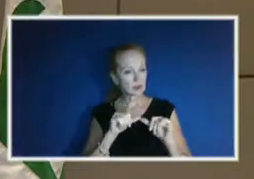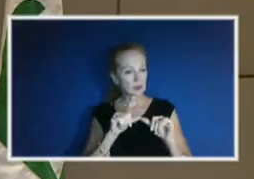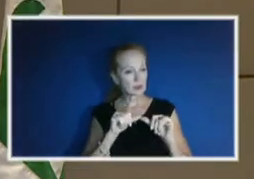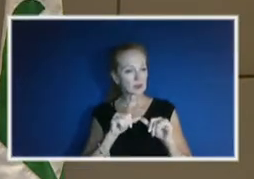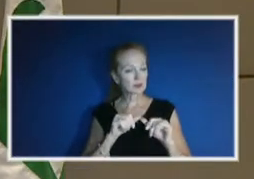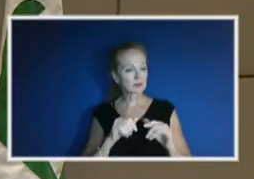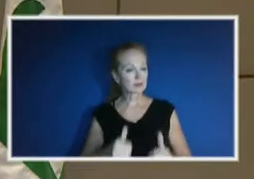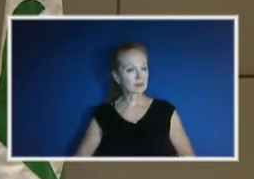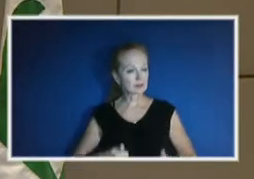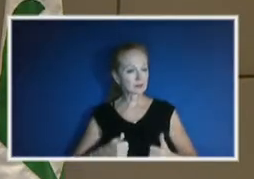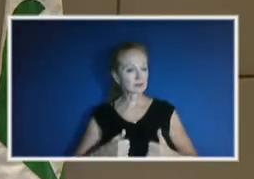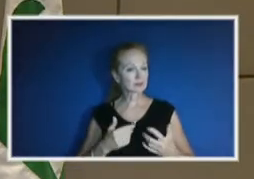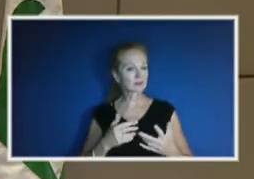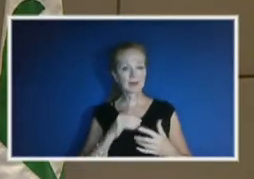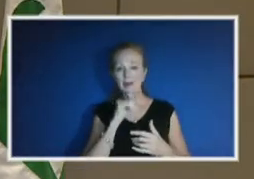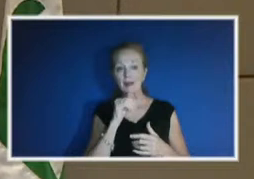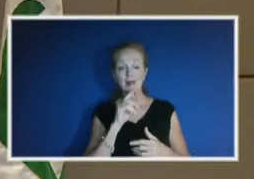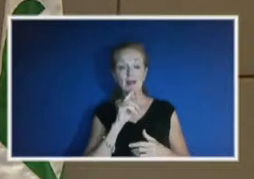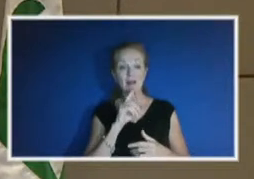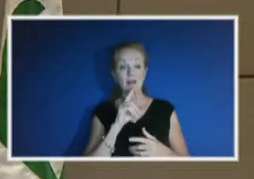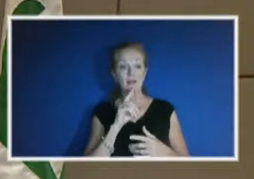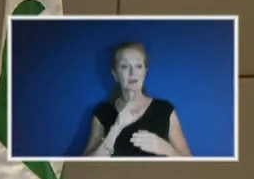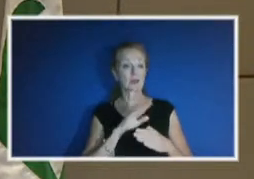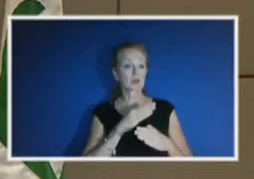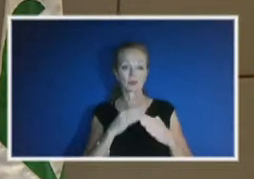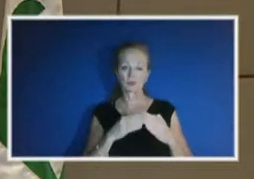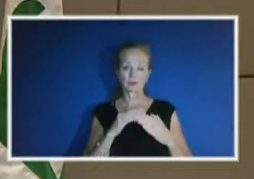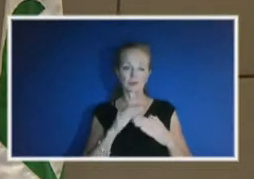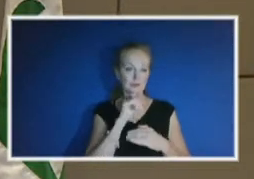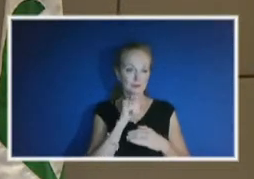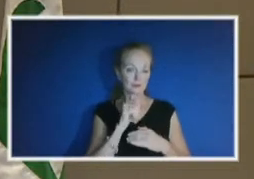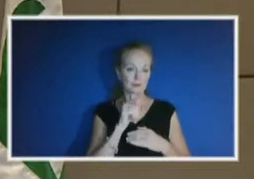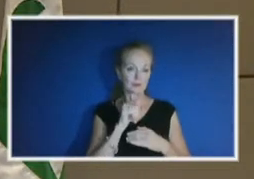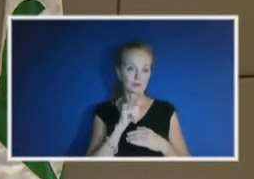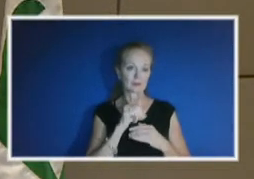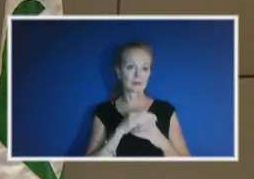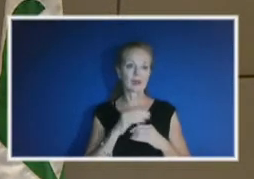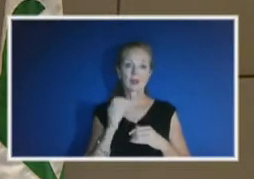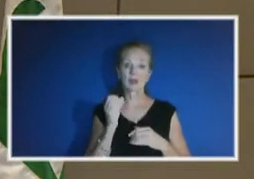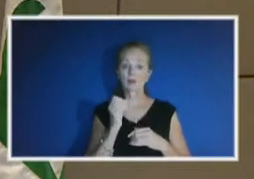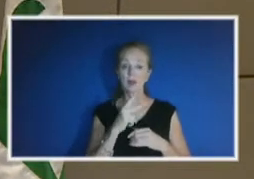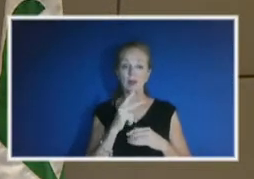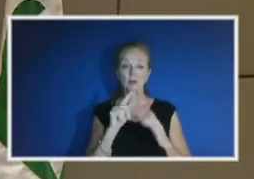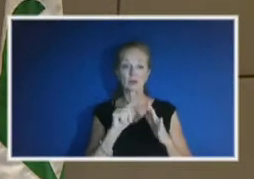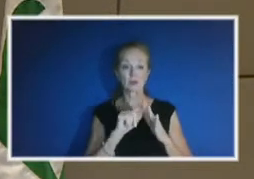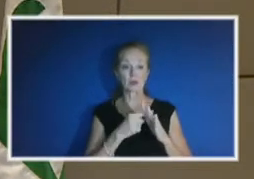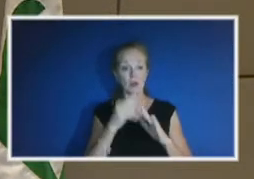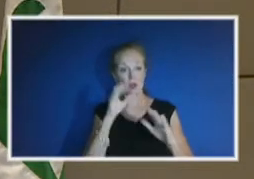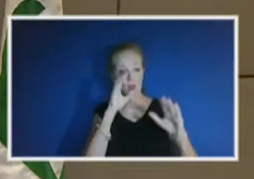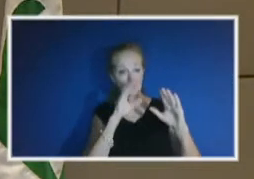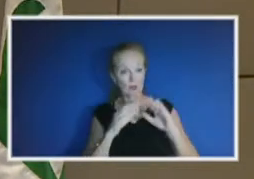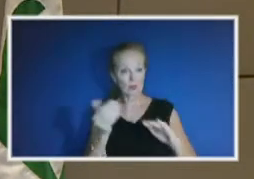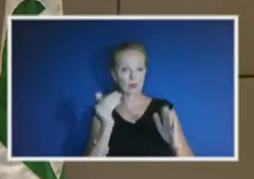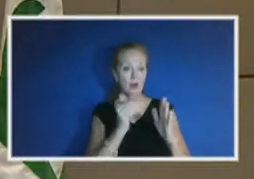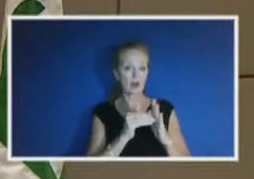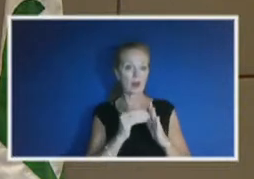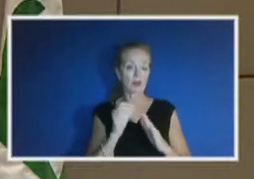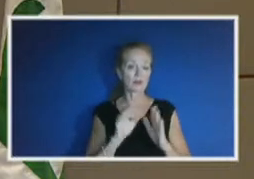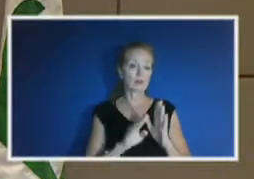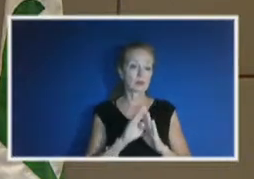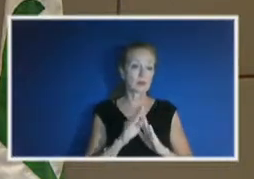exist, we didn't actually reach a conclusion. So instead, we kind of went back and we started looking again to see if we could come up with